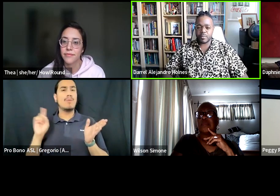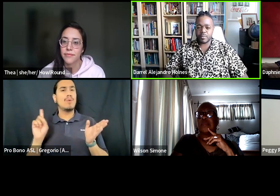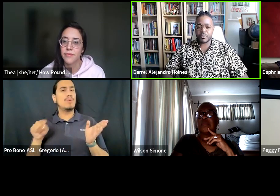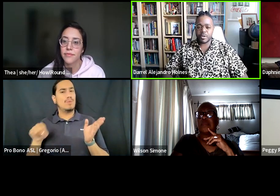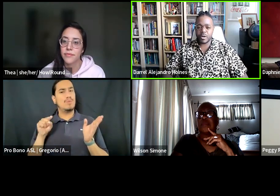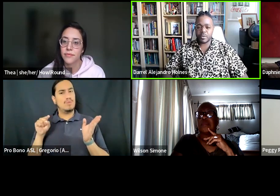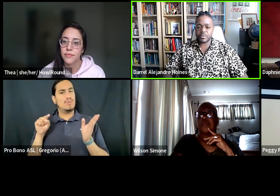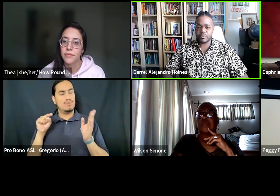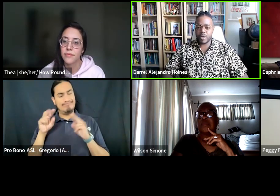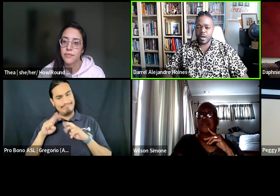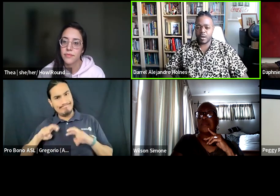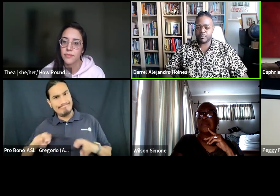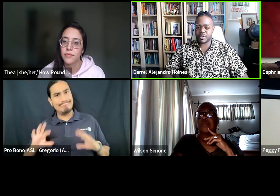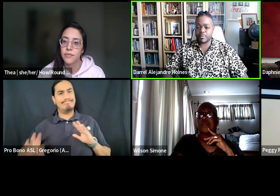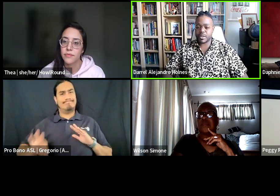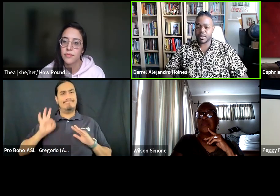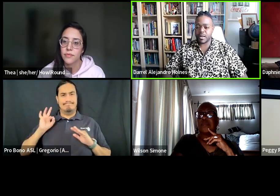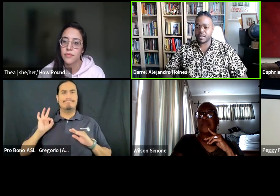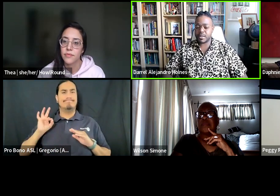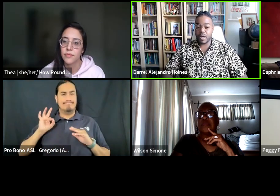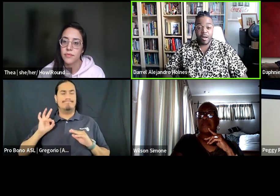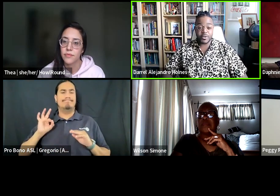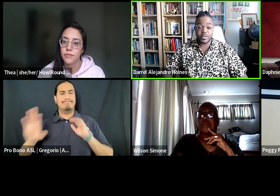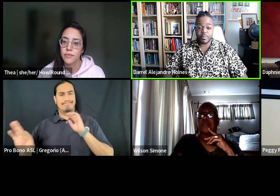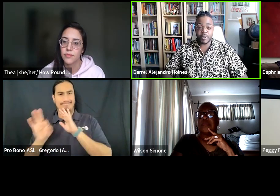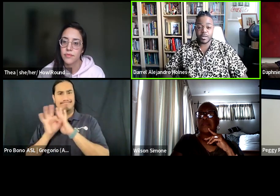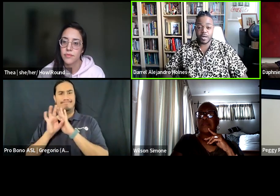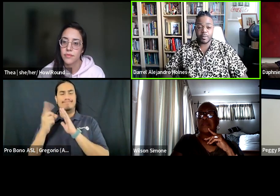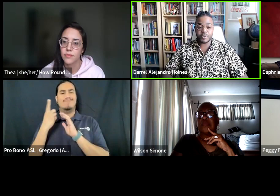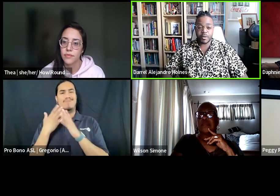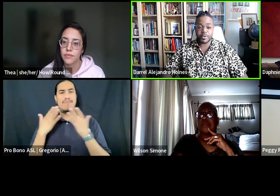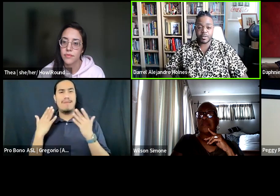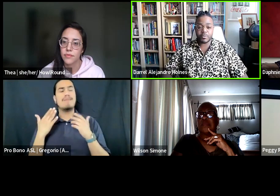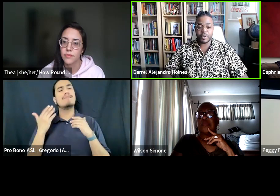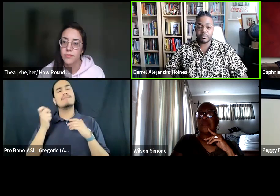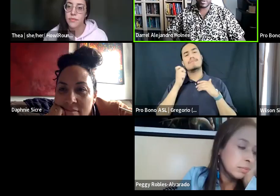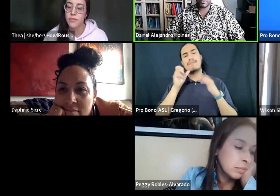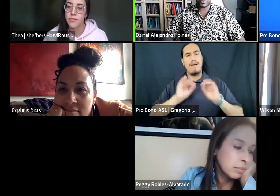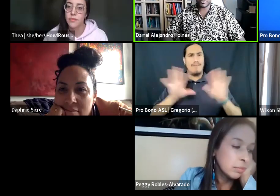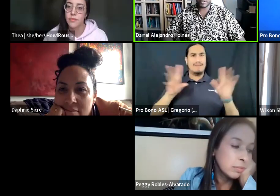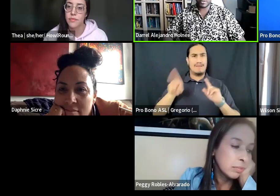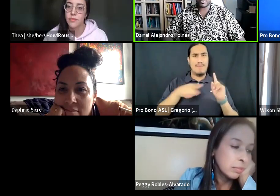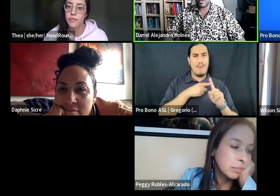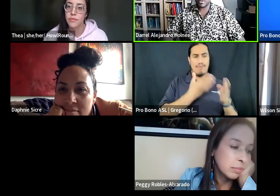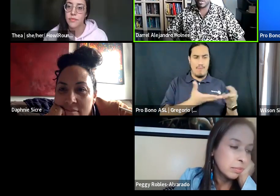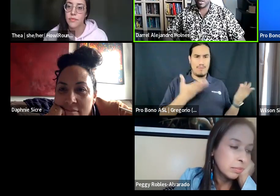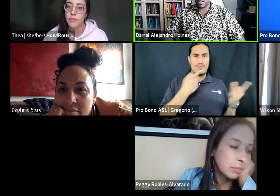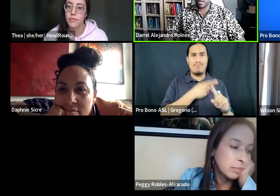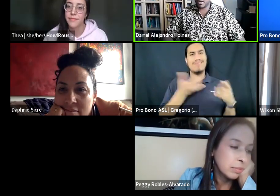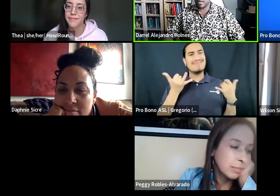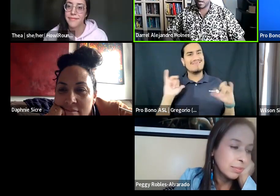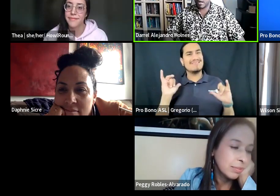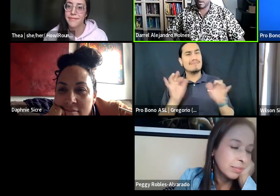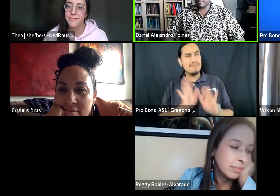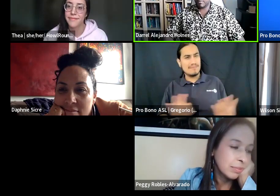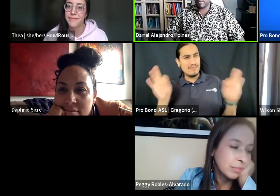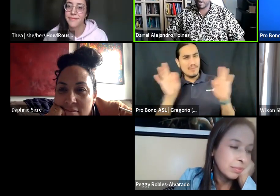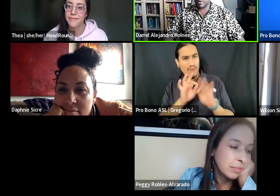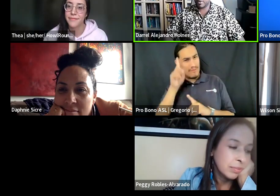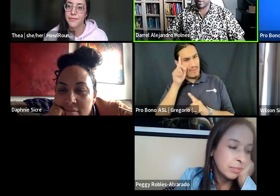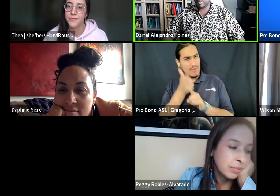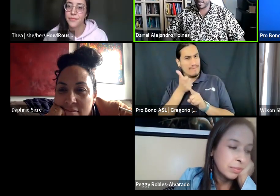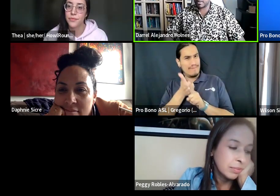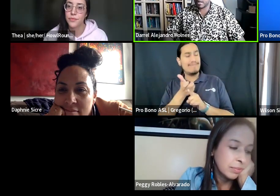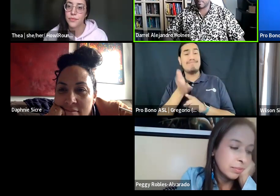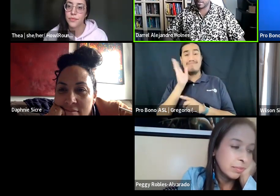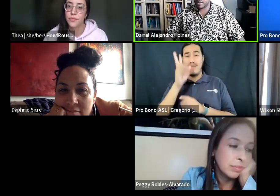discover, you know, something that isn't obvious about the object, but still really meaningful to you. And I'm